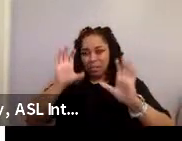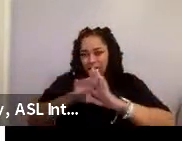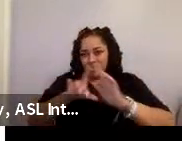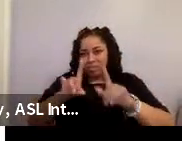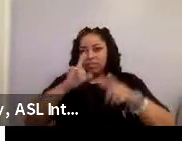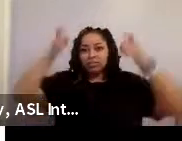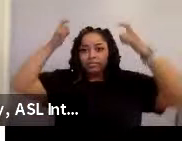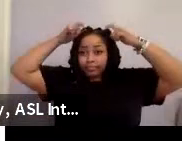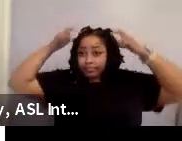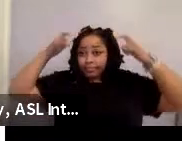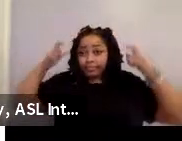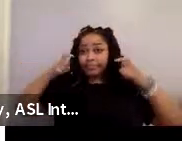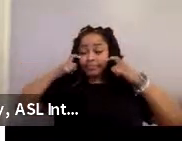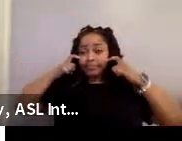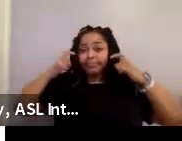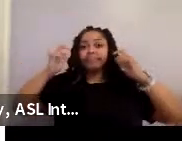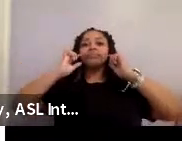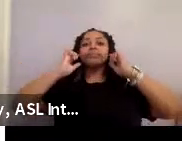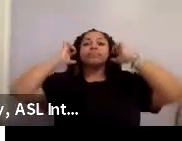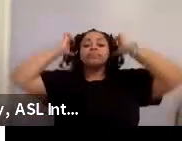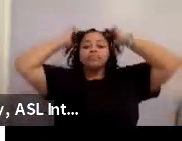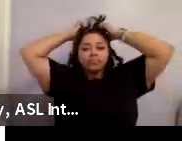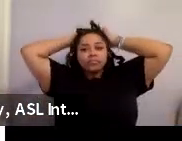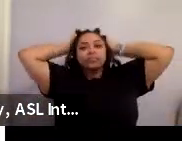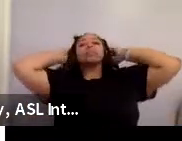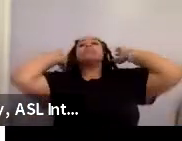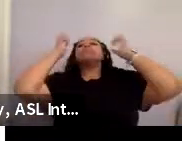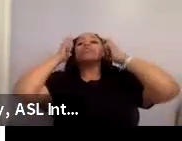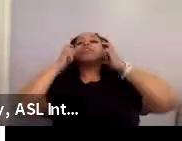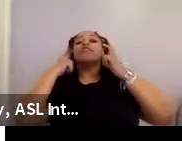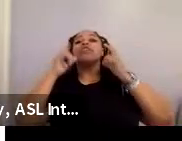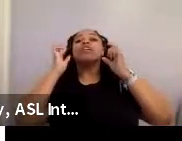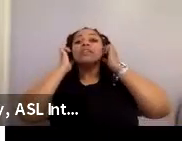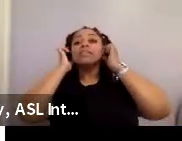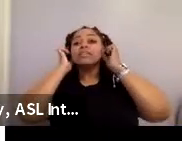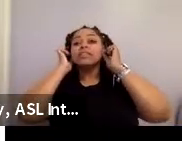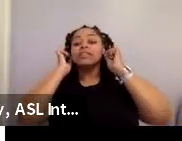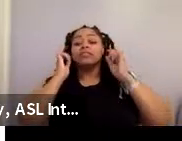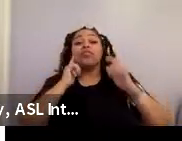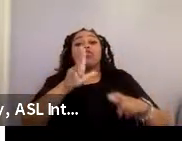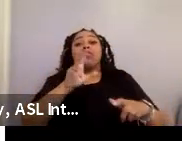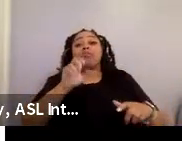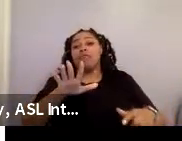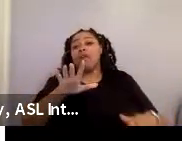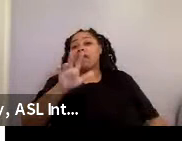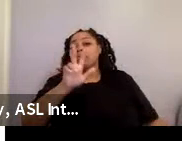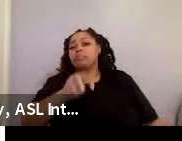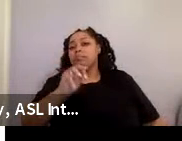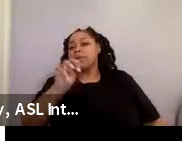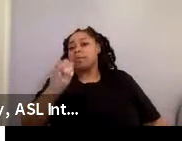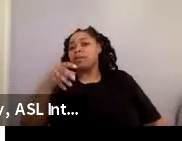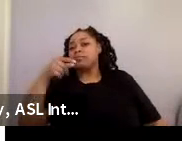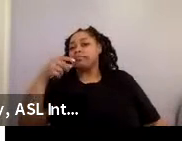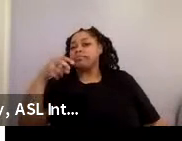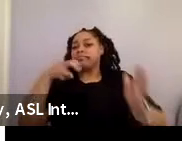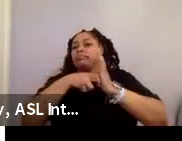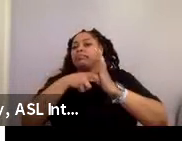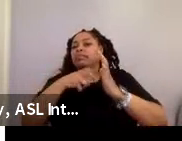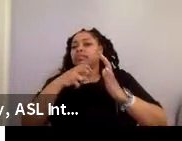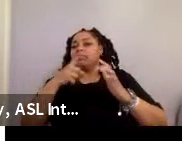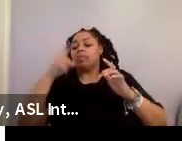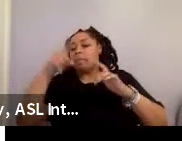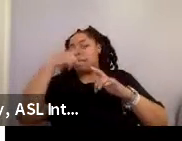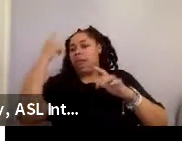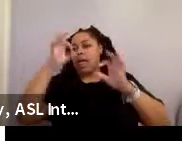over-the-head headphones for both ears with a 3.5 millimeter plug at the end of a long black cord.